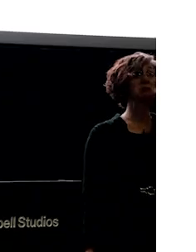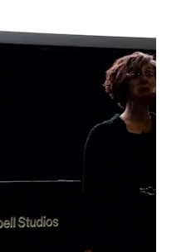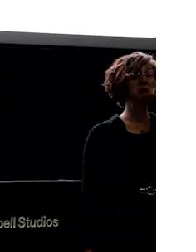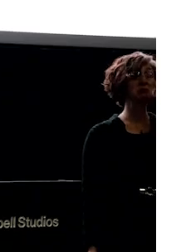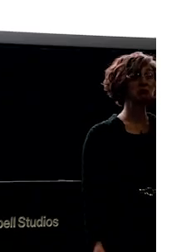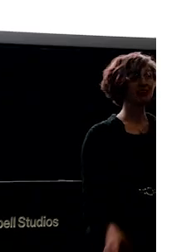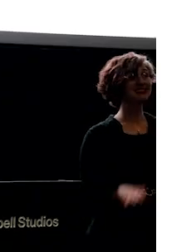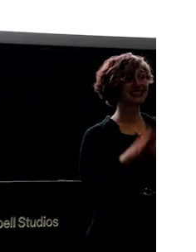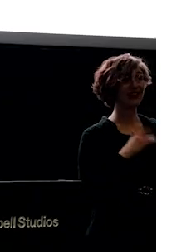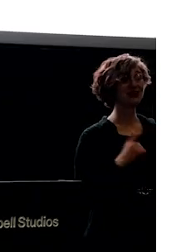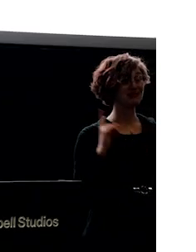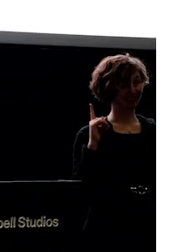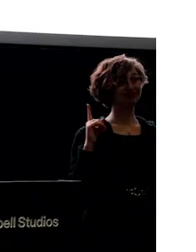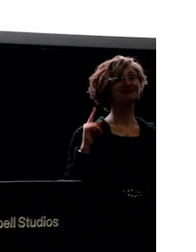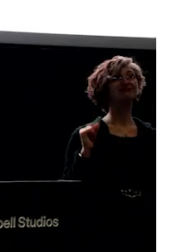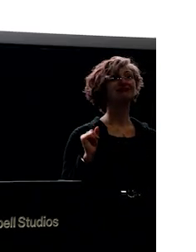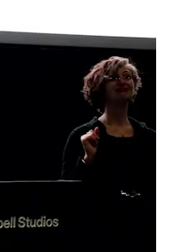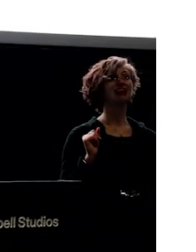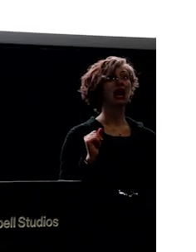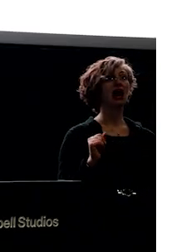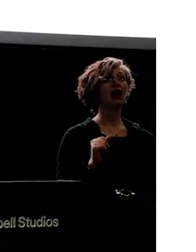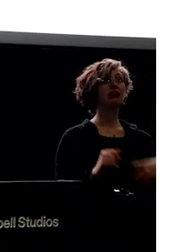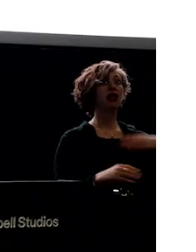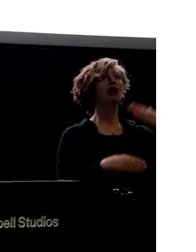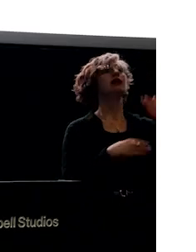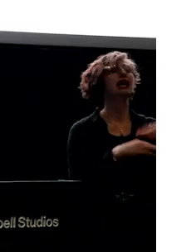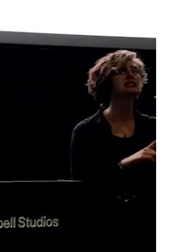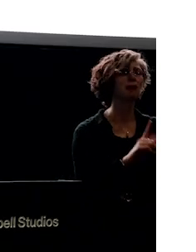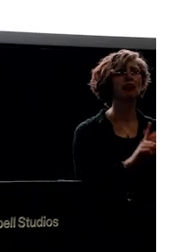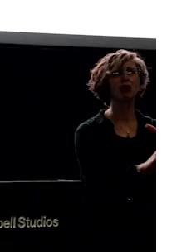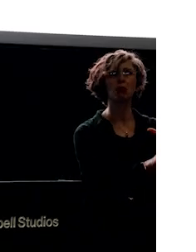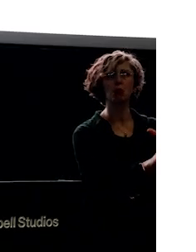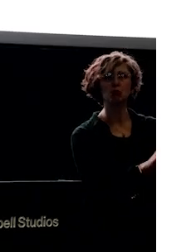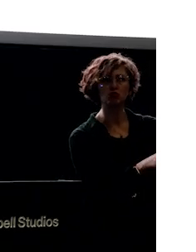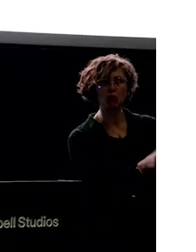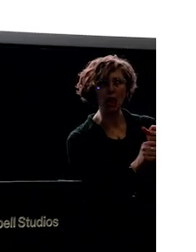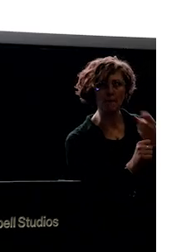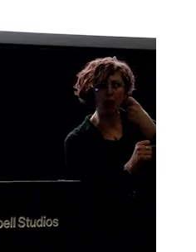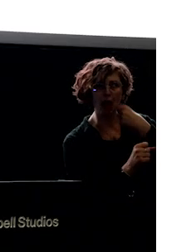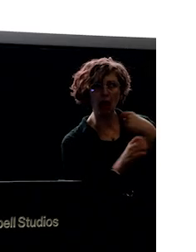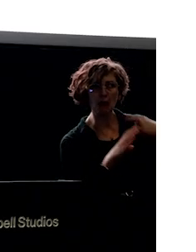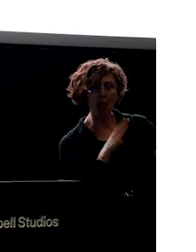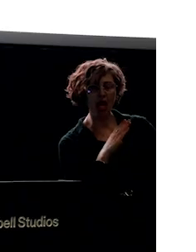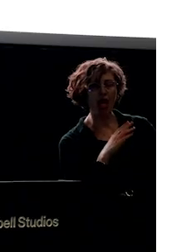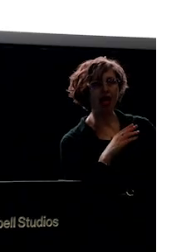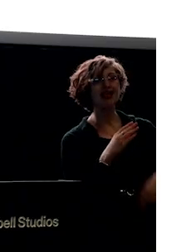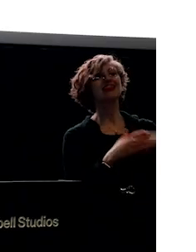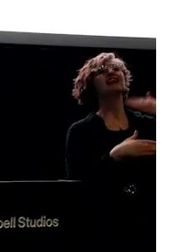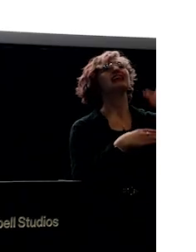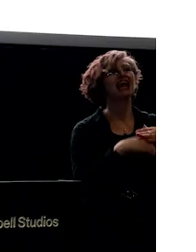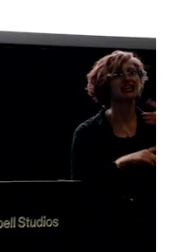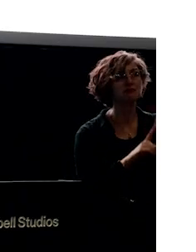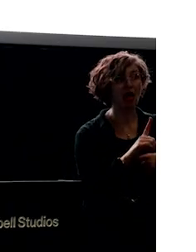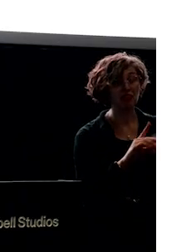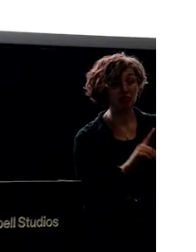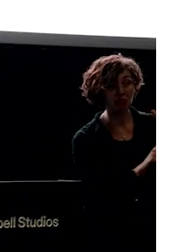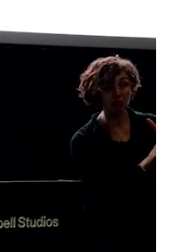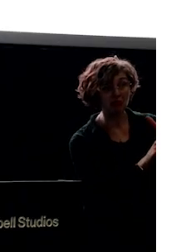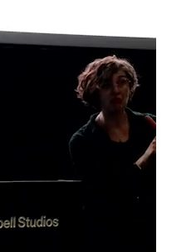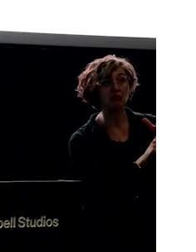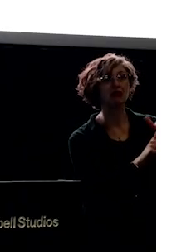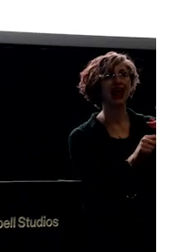email. And then a month later, I sent out another email. Hey, did you get my last email? And another month, and then I used LinkedIn, and I was